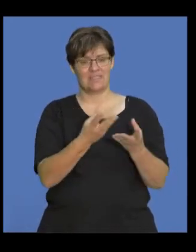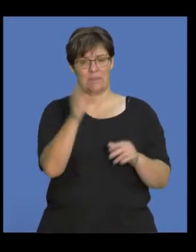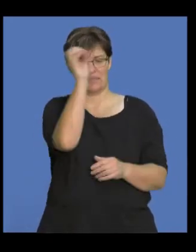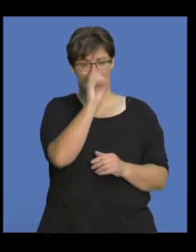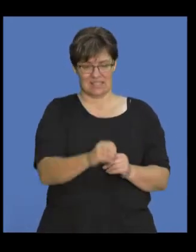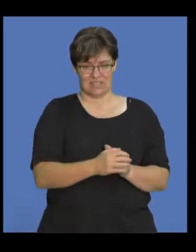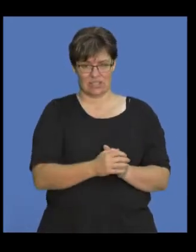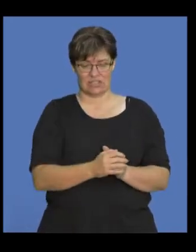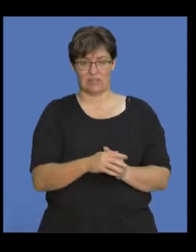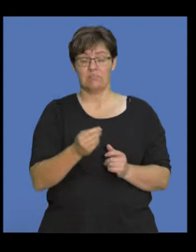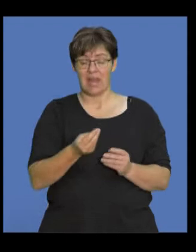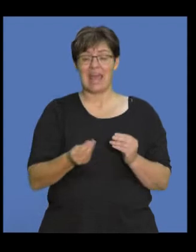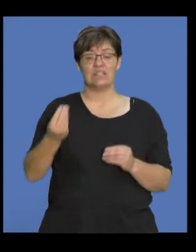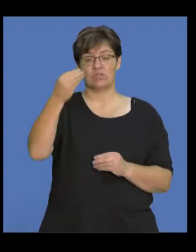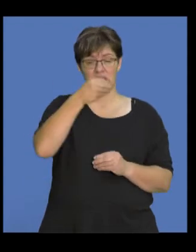my interest is